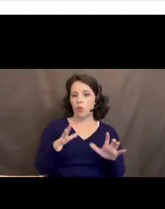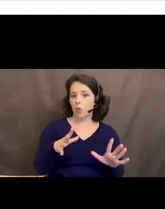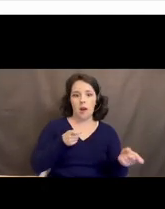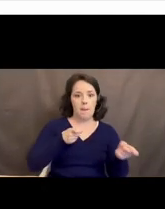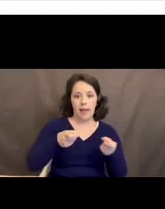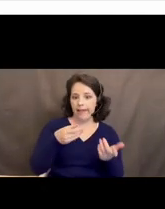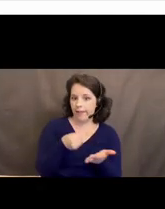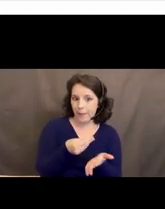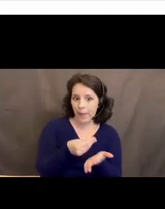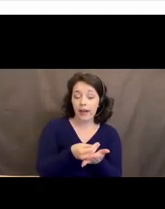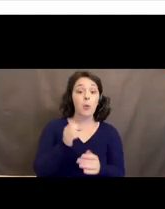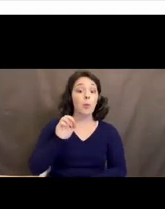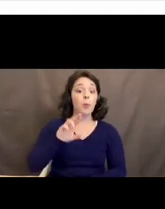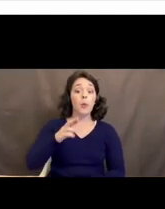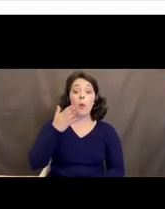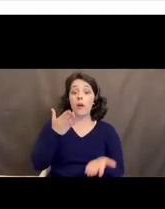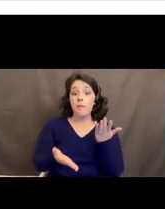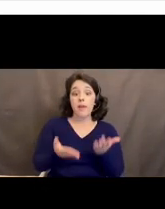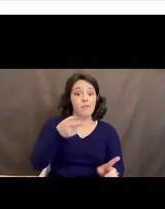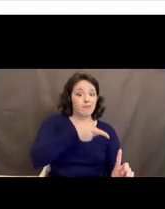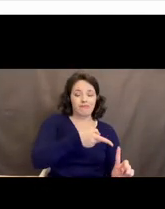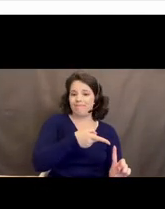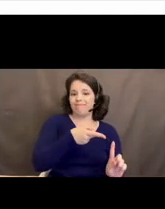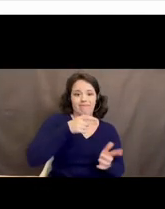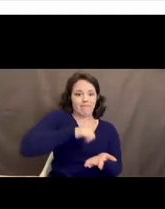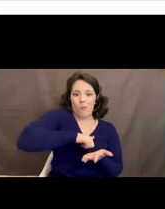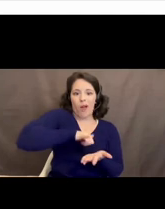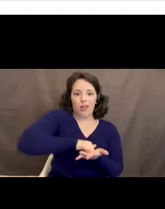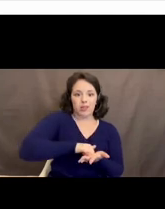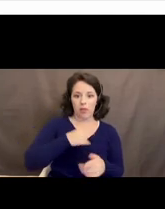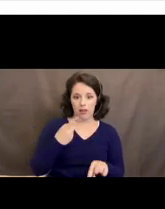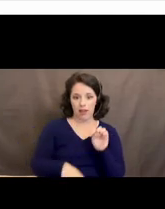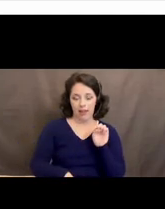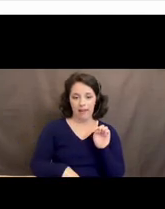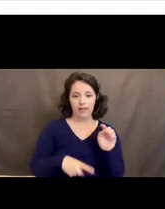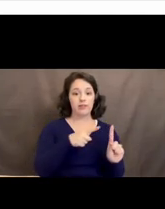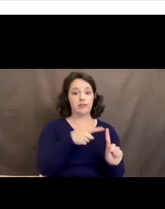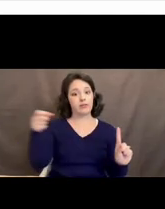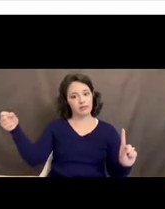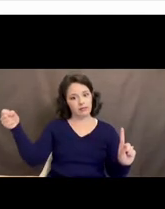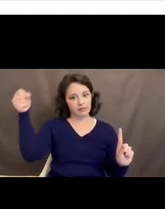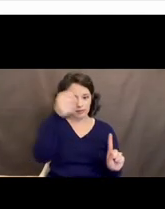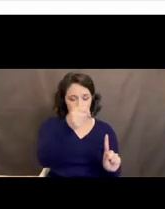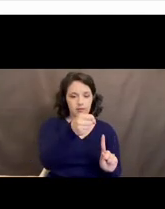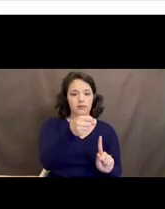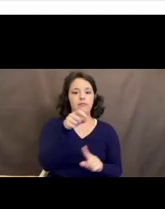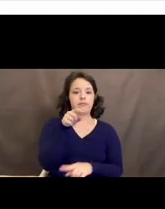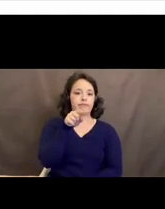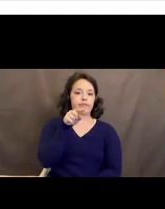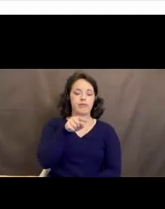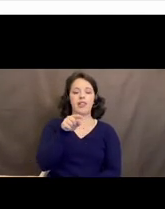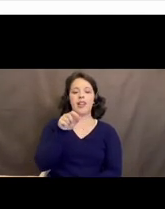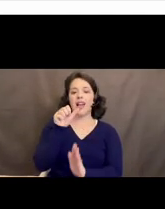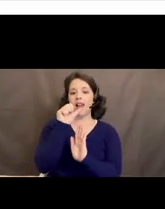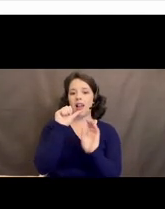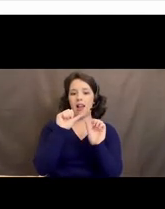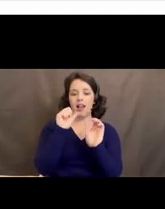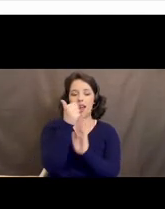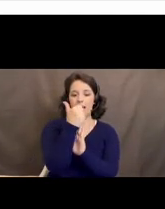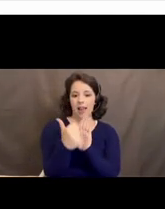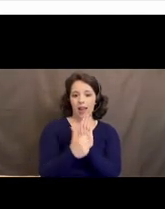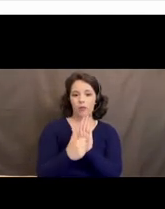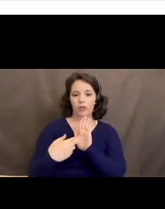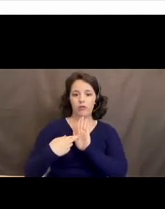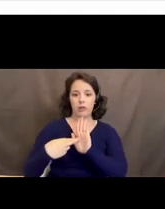they are often called the authorized legal representative. And an account owner or ALR can also